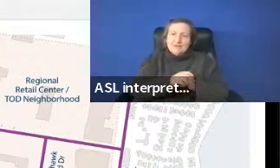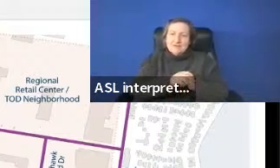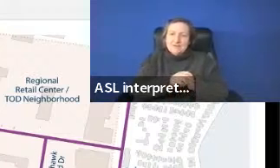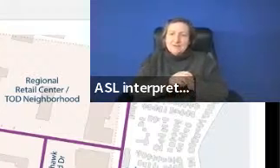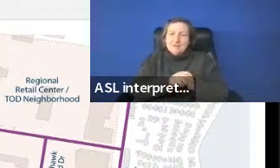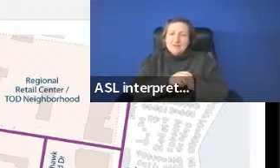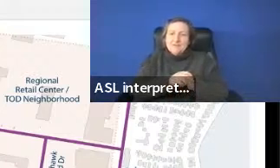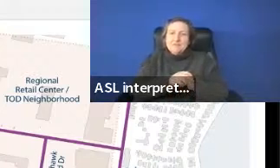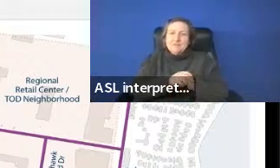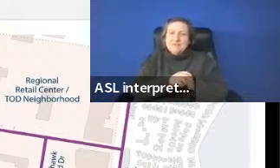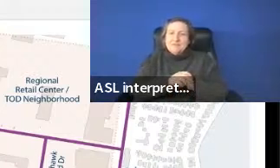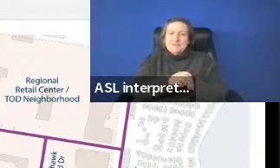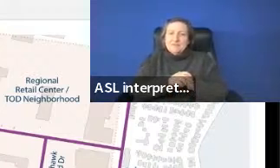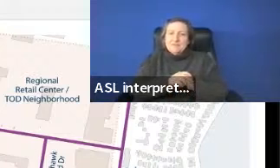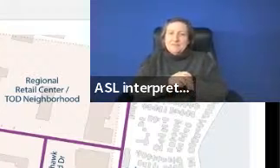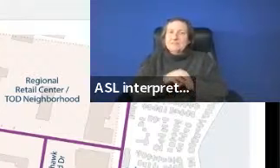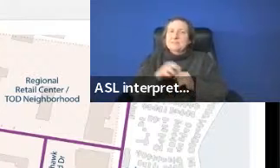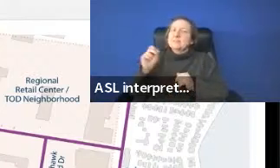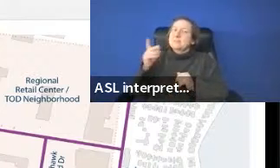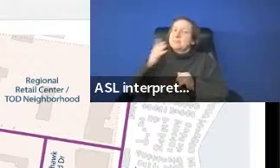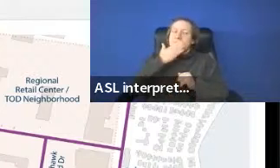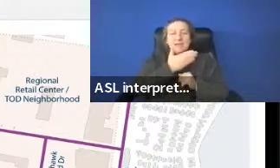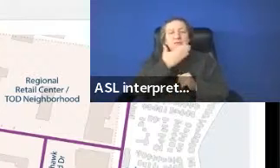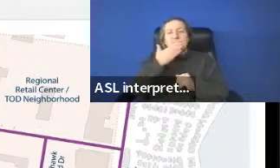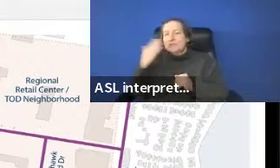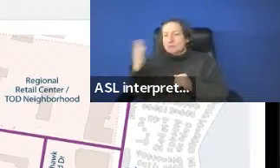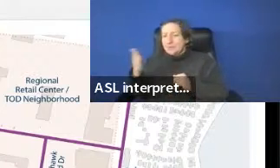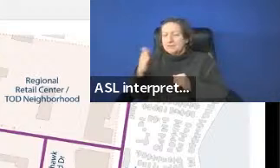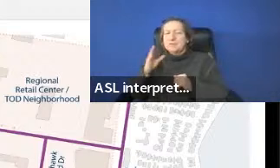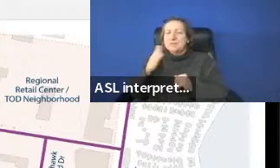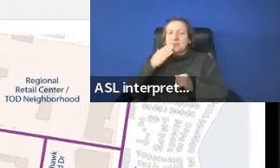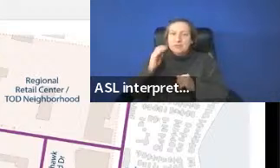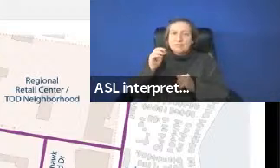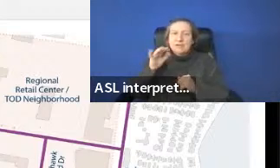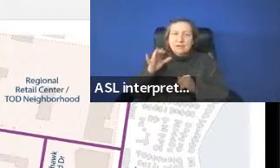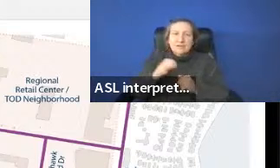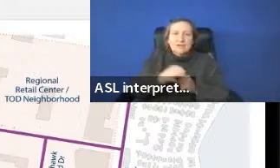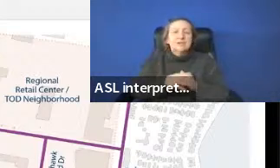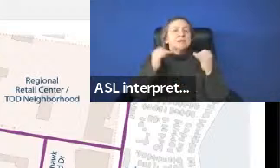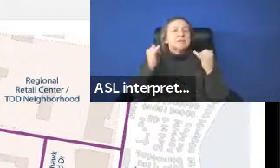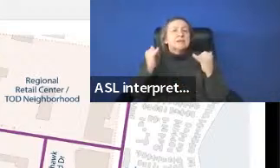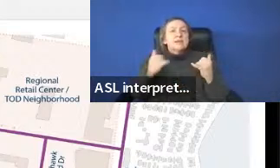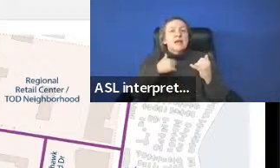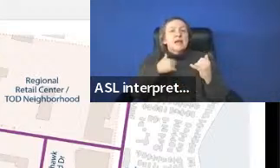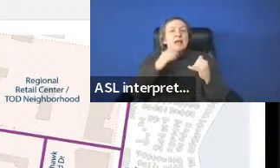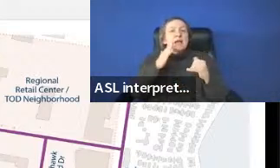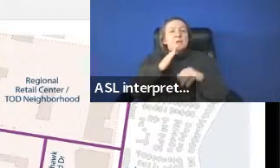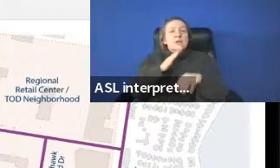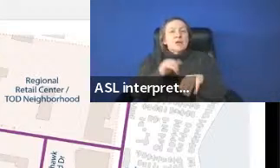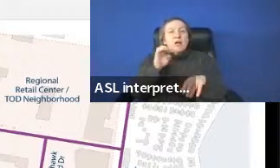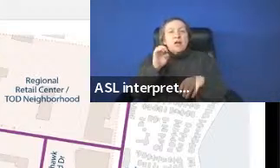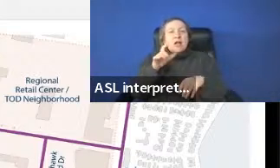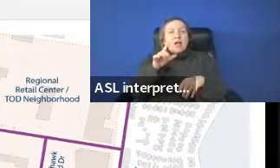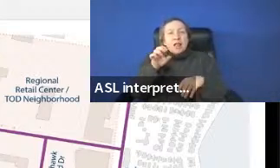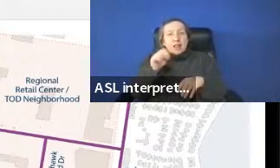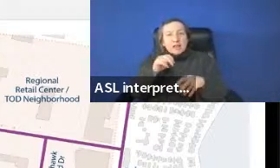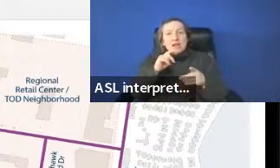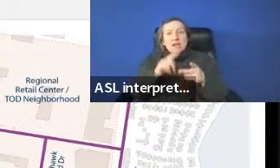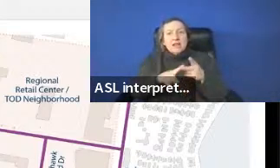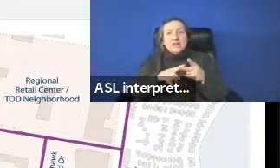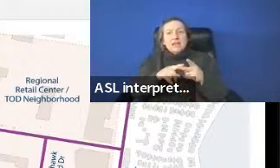All right, so Thank you. thank you, Eric. So I'm going to call on Ellen, and then we're going